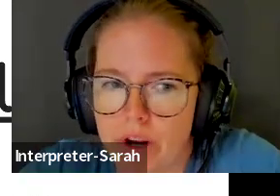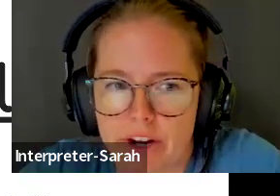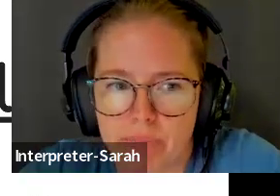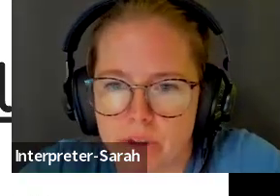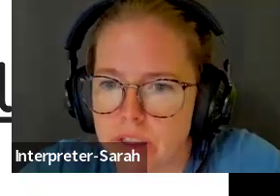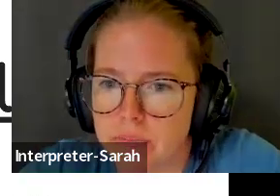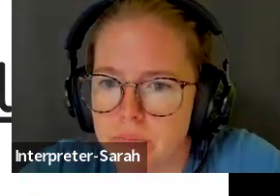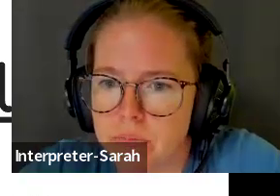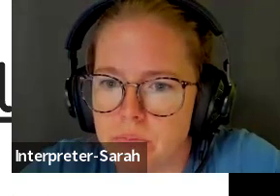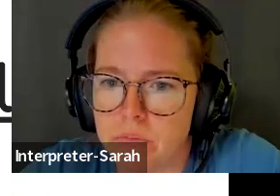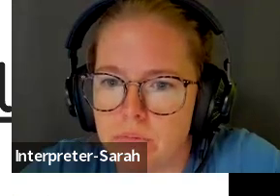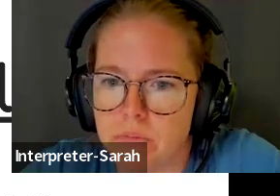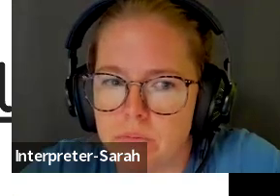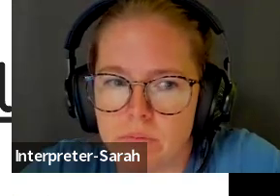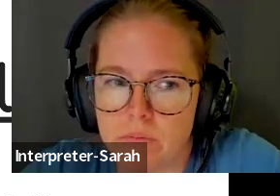like for a deaf person.